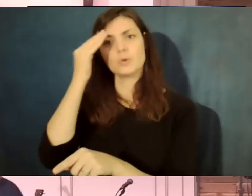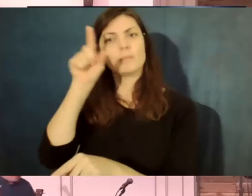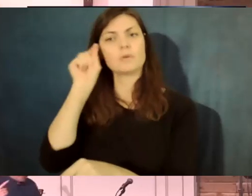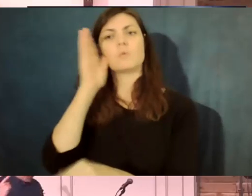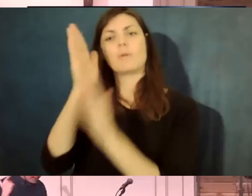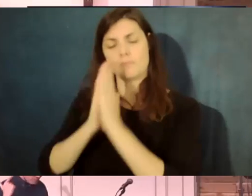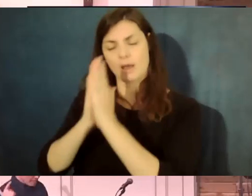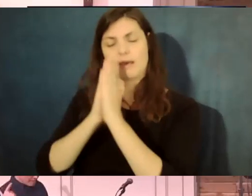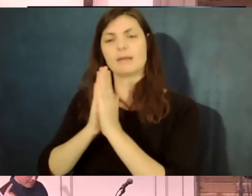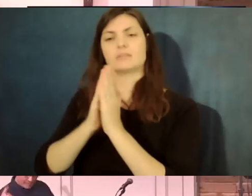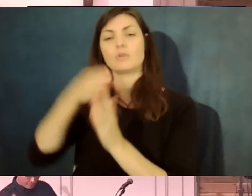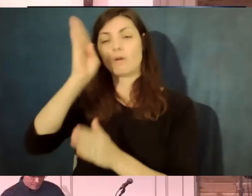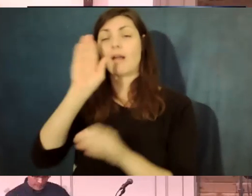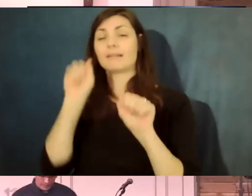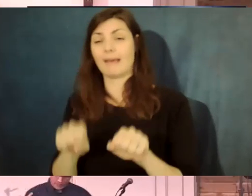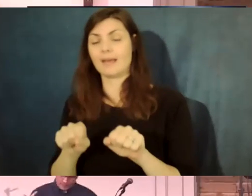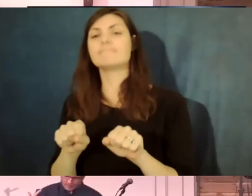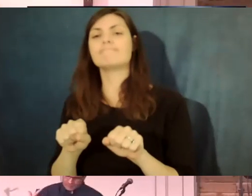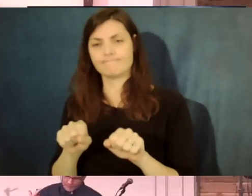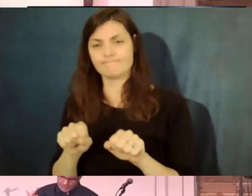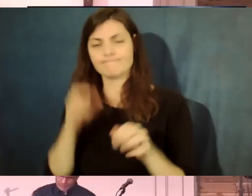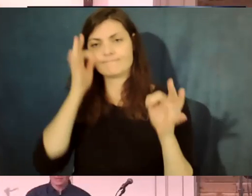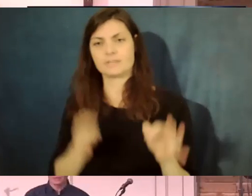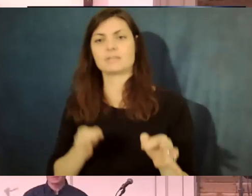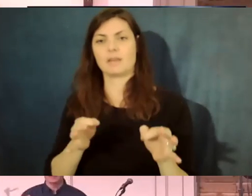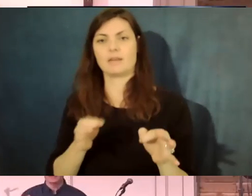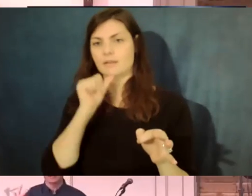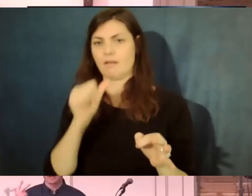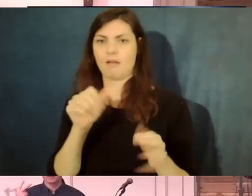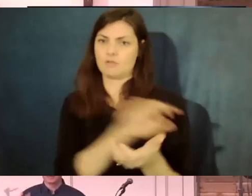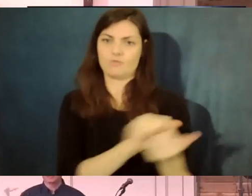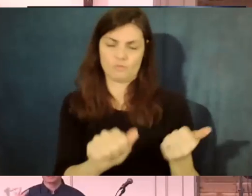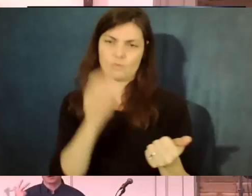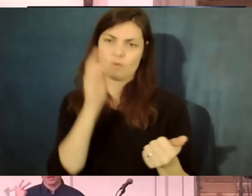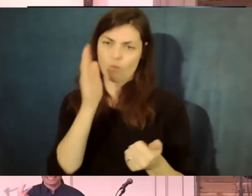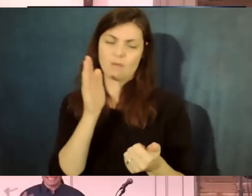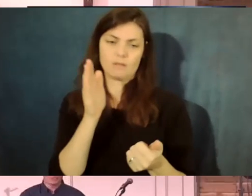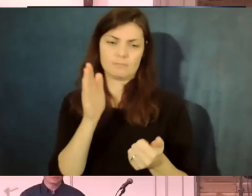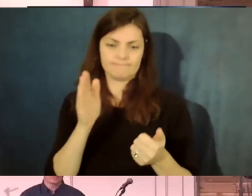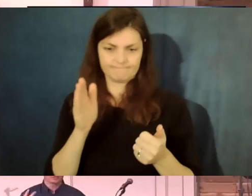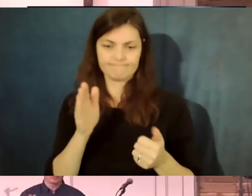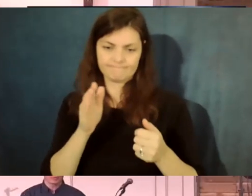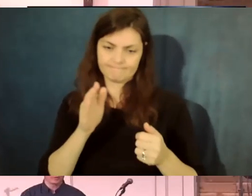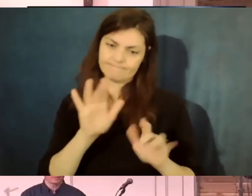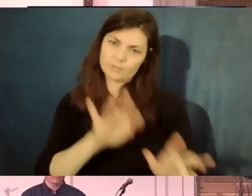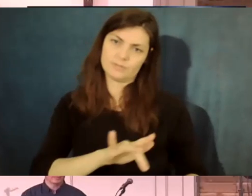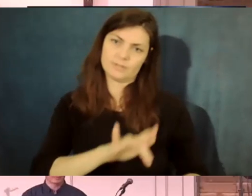unfolding, and in a way that I can't fully explain to you, God's purposes are unleashed through